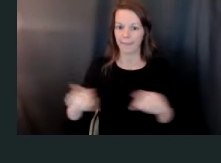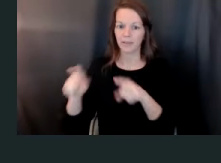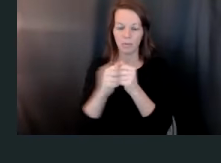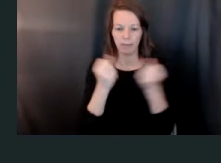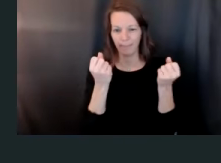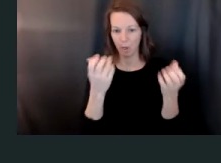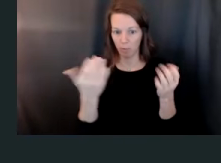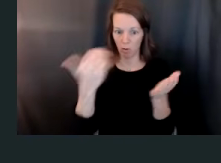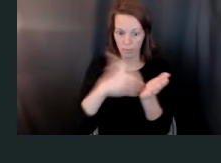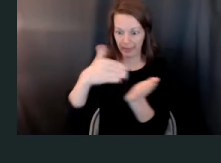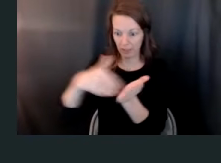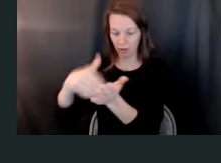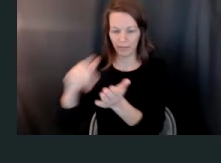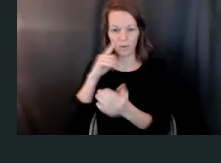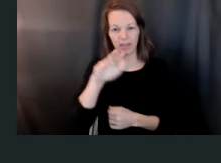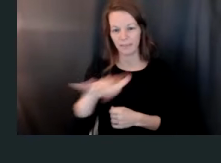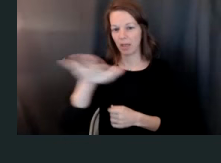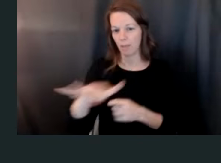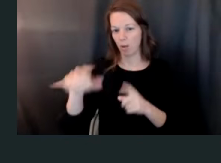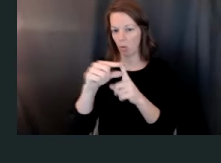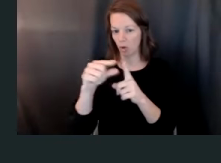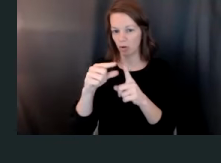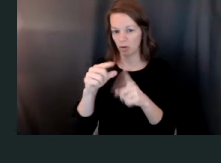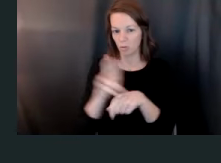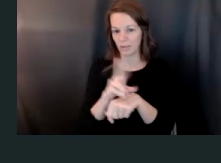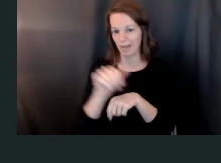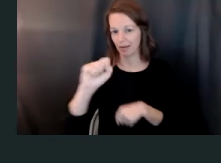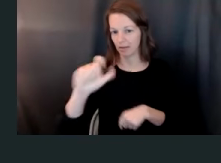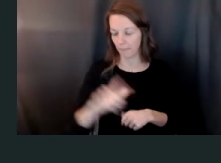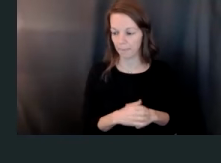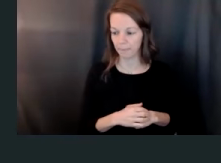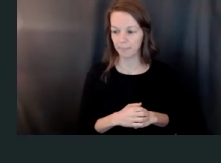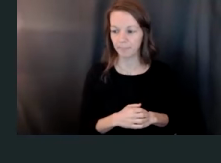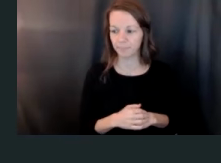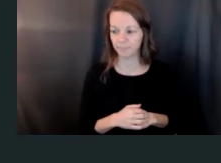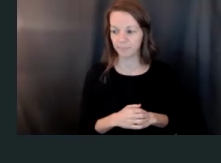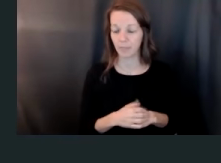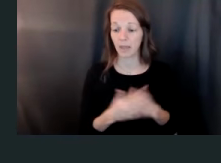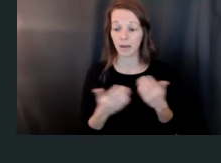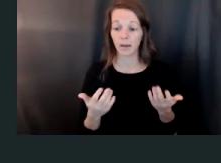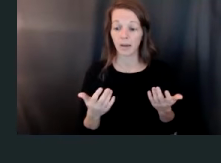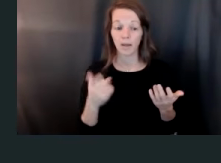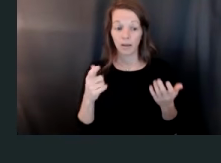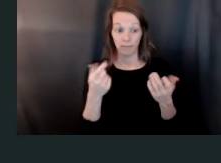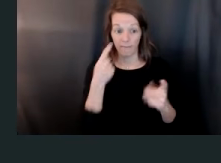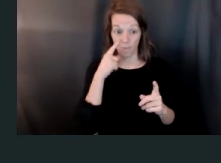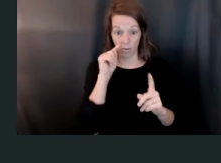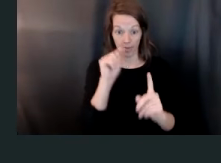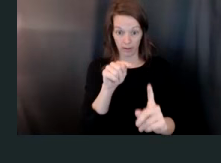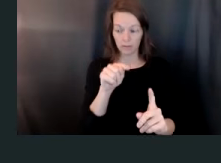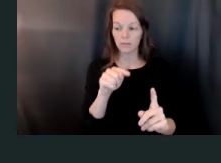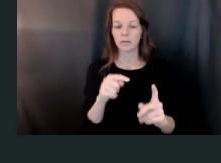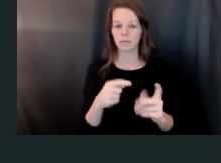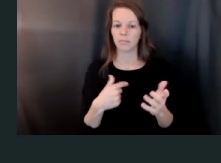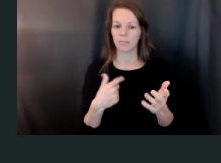multiple repetitions of fingerspelled words in American Sign Language. And in doing so, I will